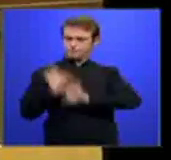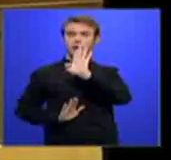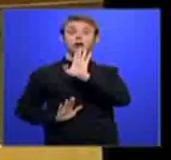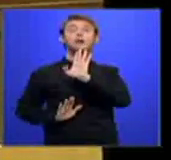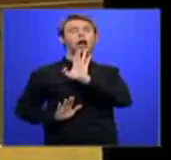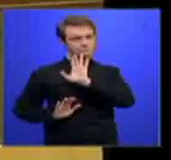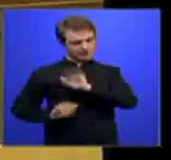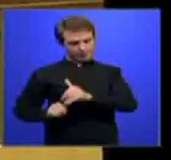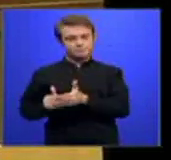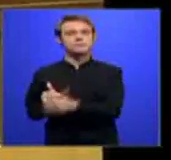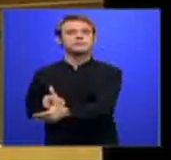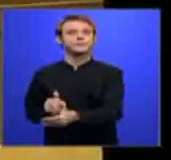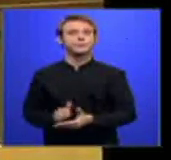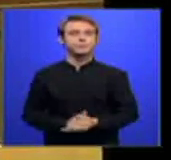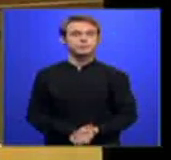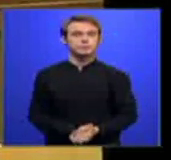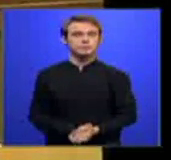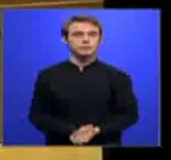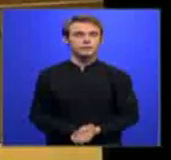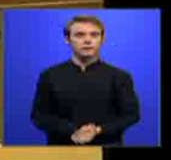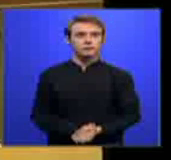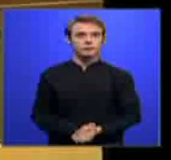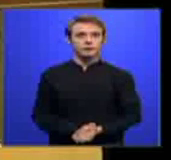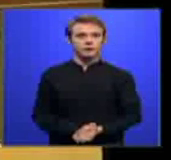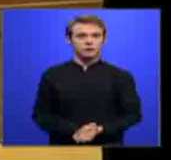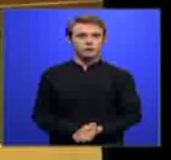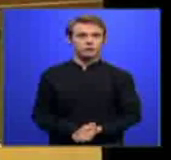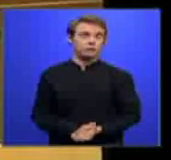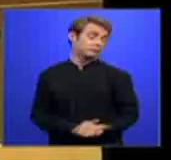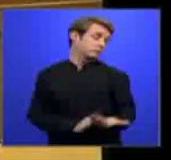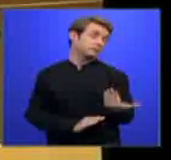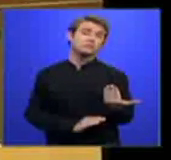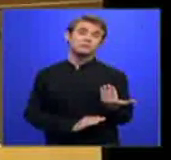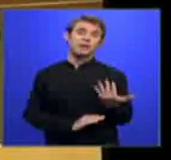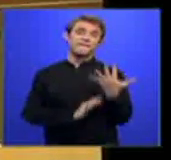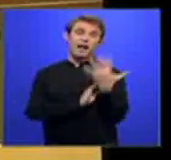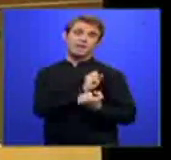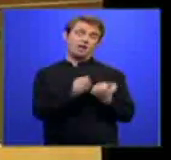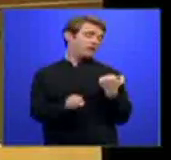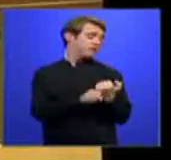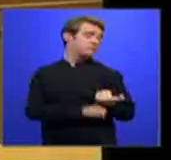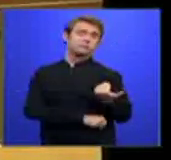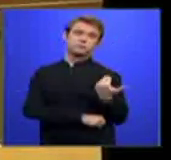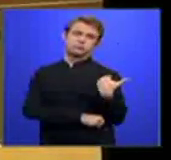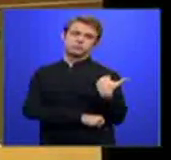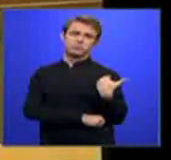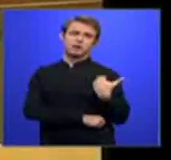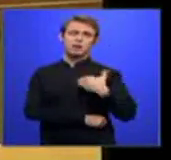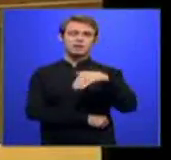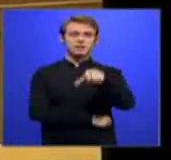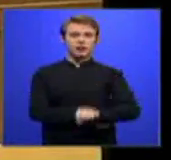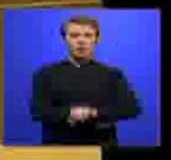Honorable members, 5 years ago, South Africa had such a low